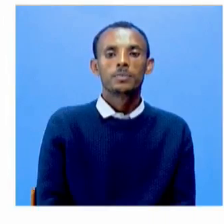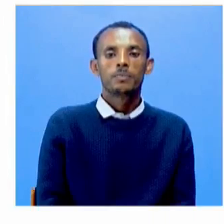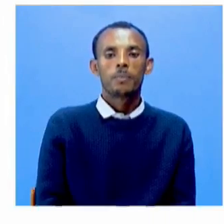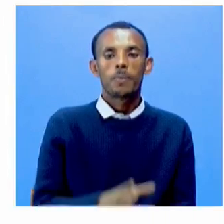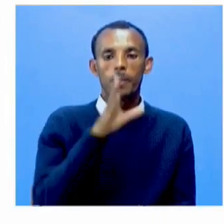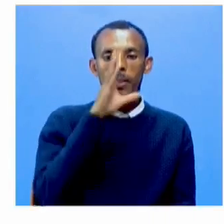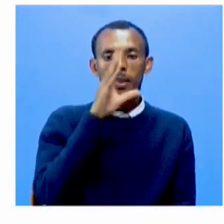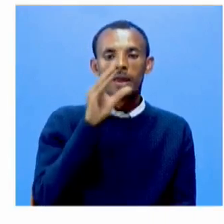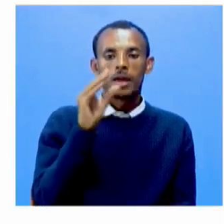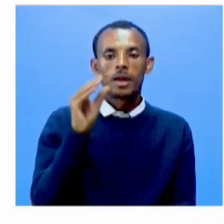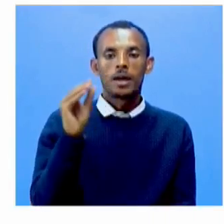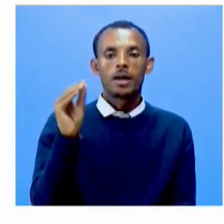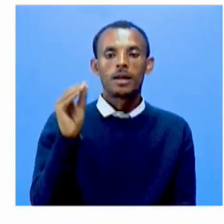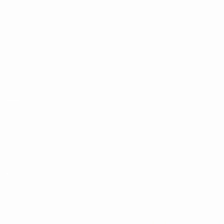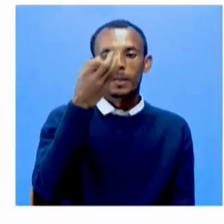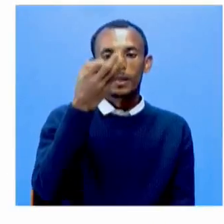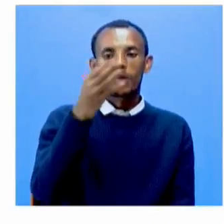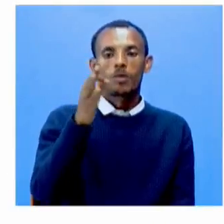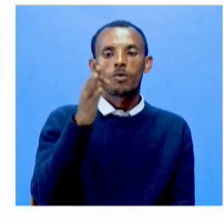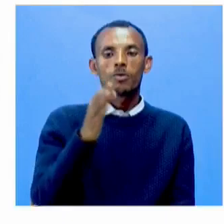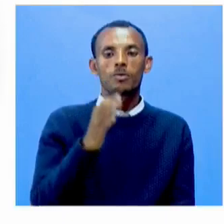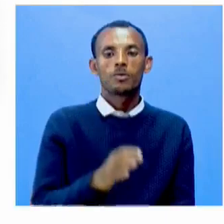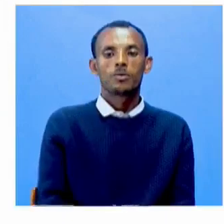and the included